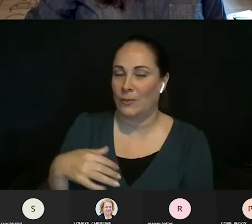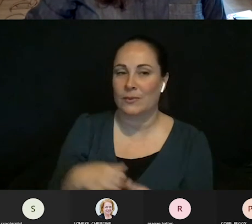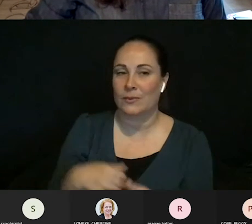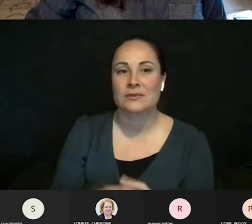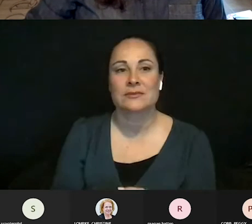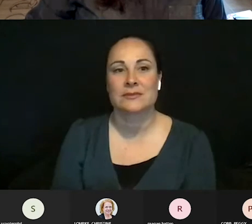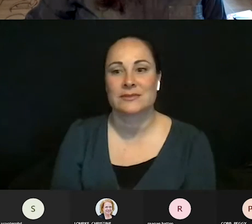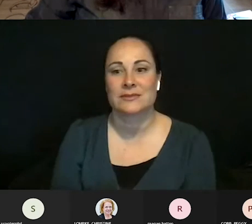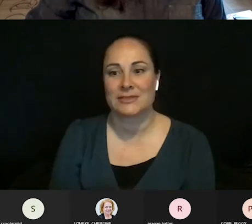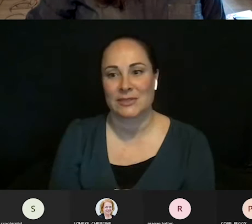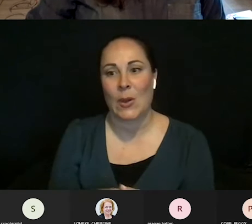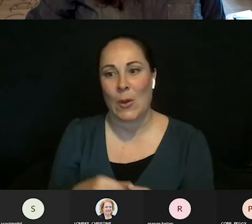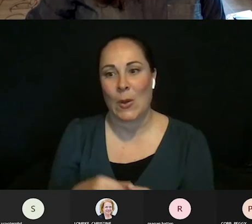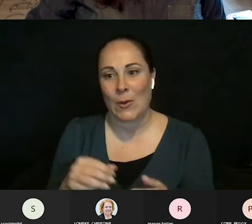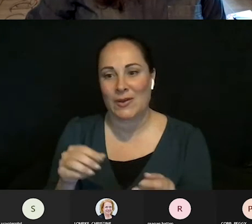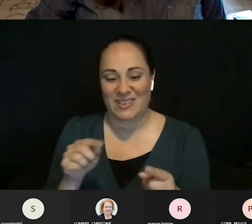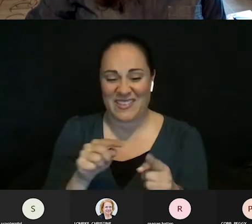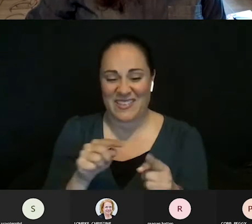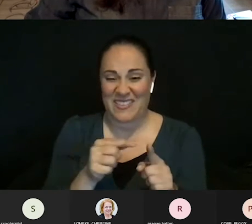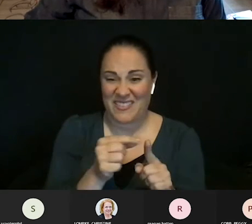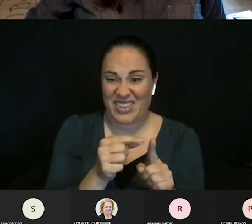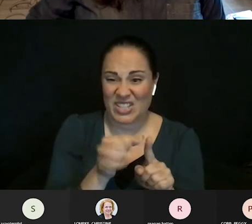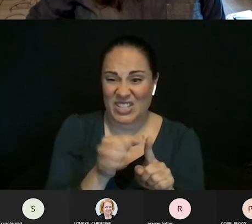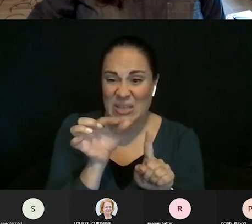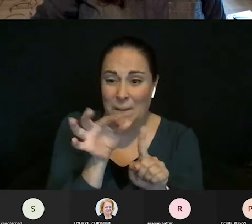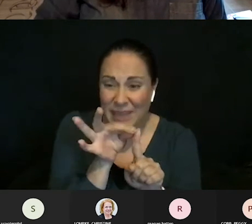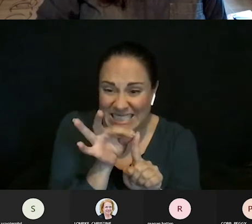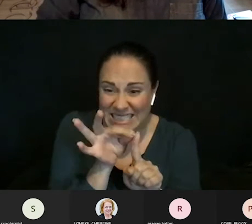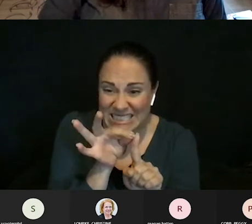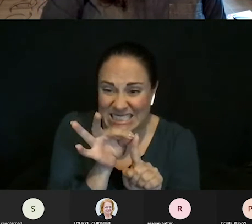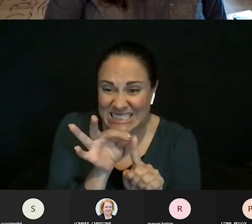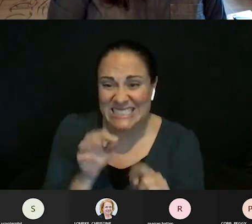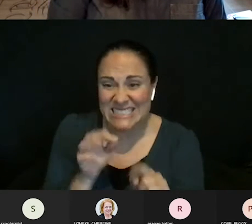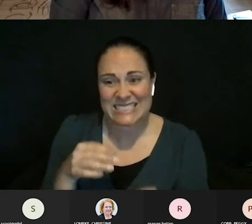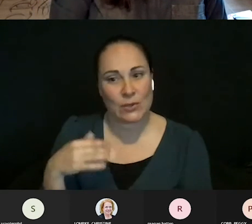fingers today just playing with these magnets.